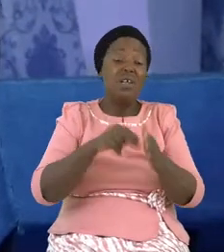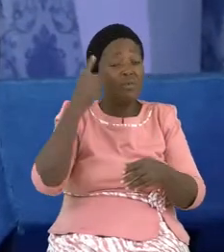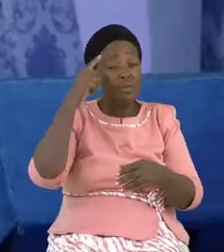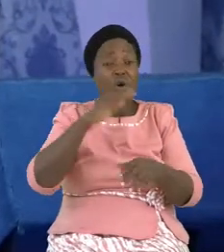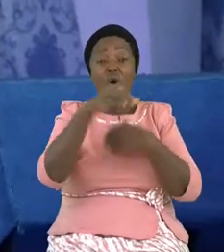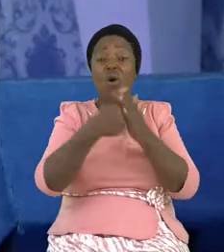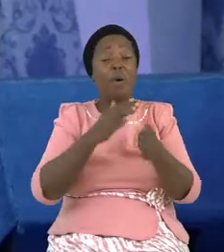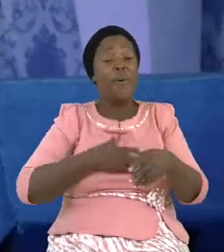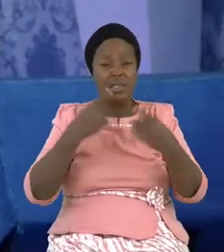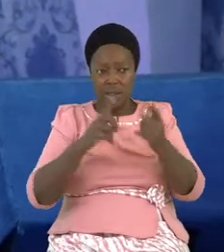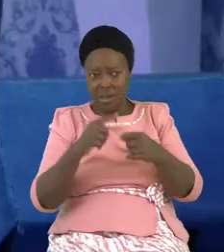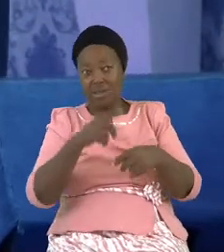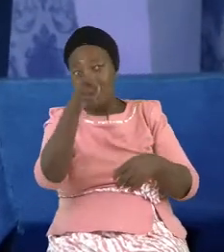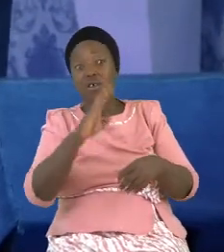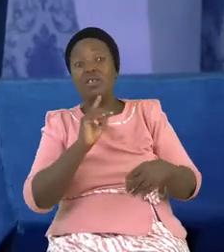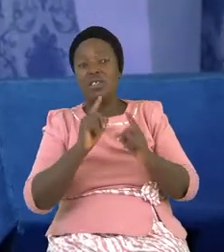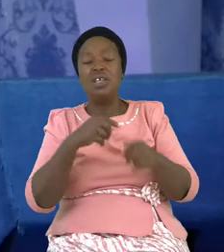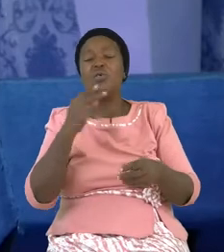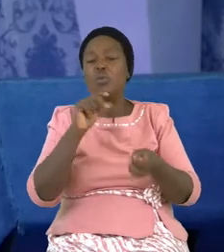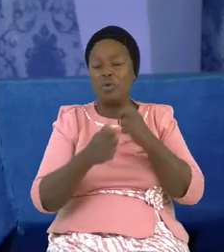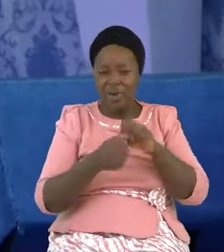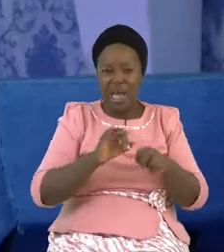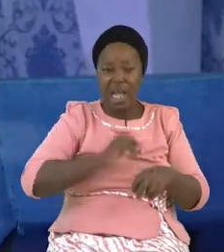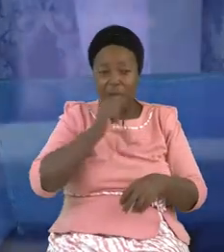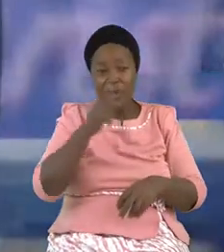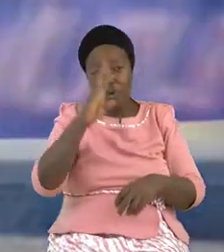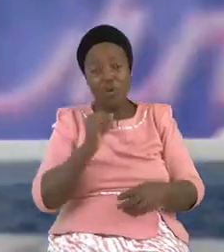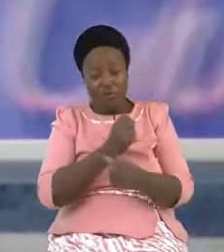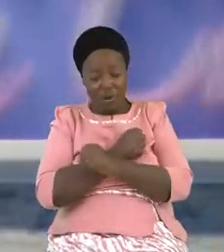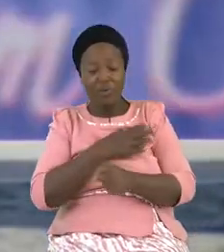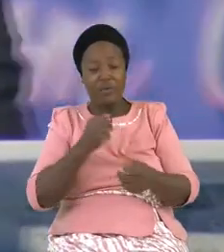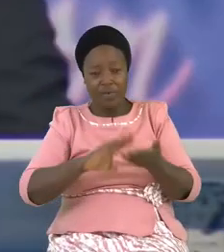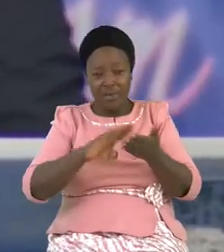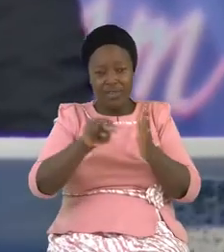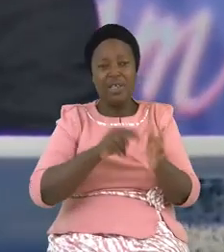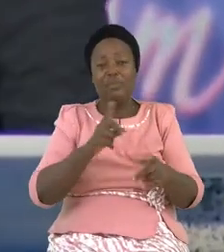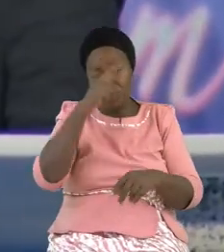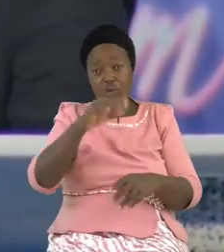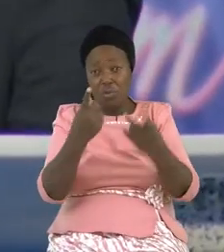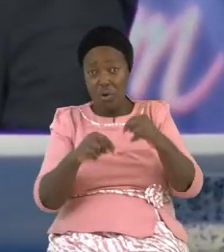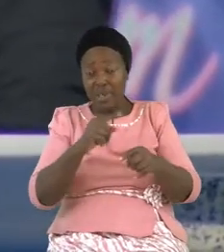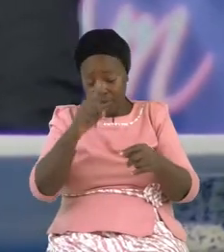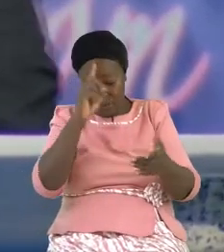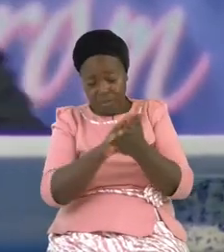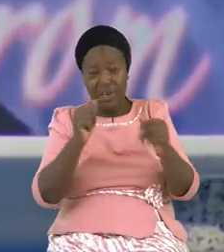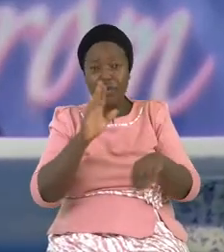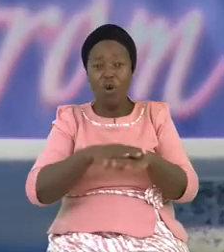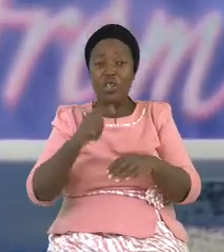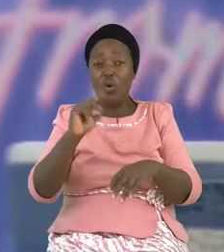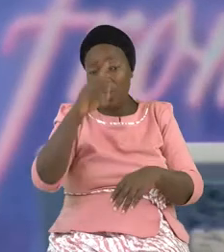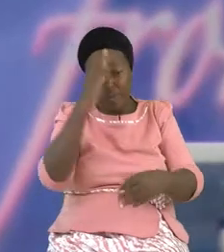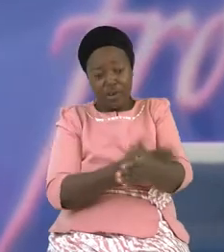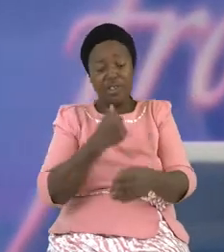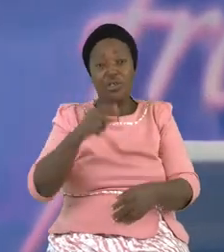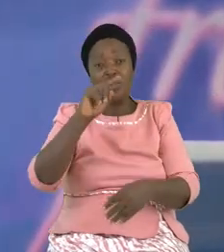I'm a God of love, a God of forgiveness. And because you come and because you believe on the only begotten Son of God,